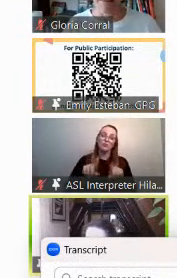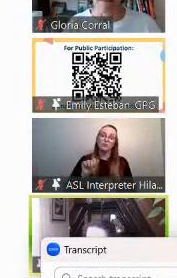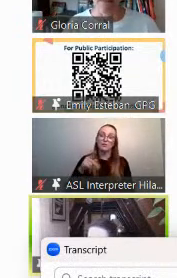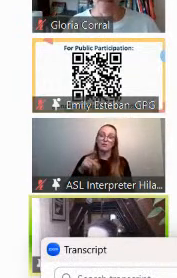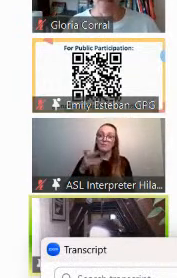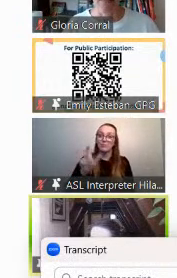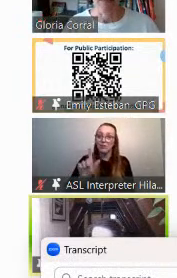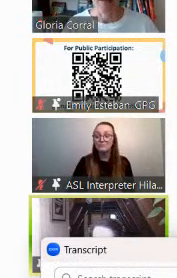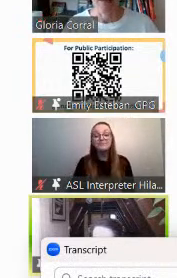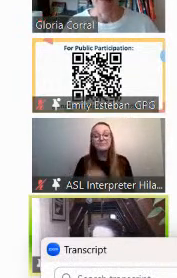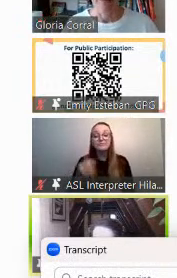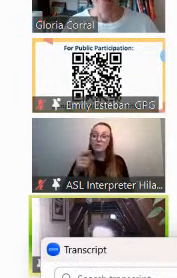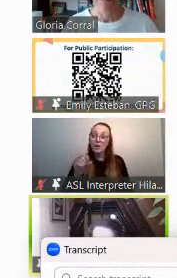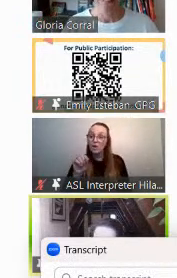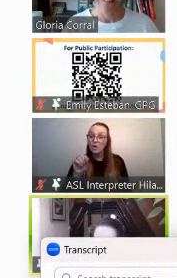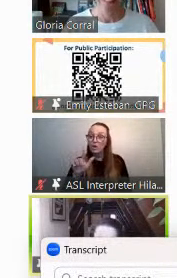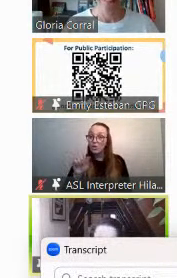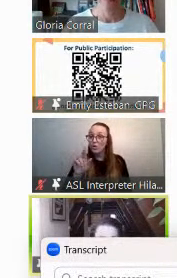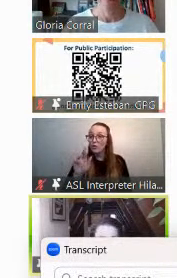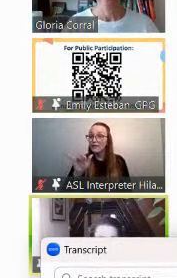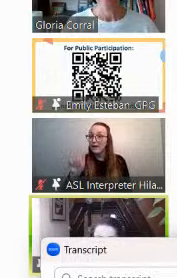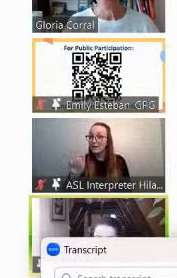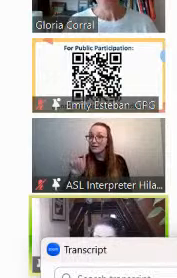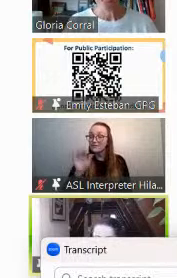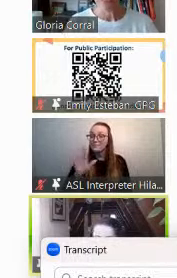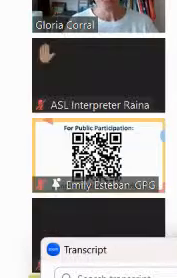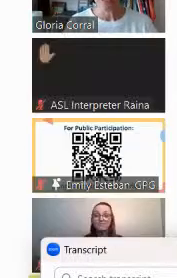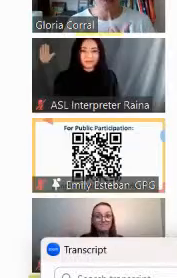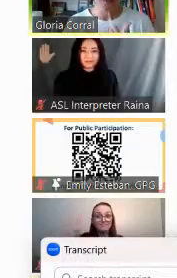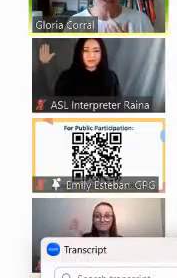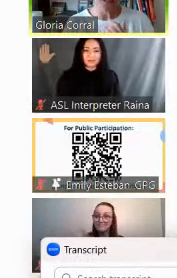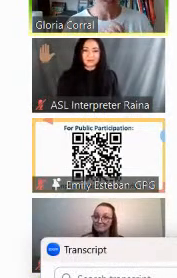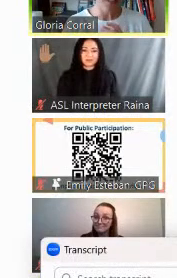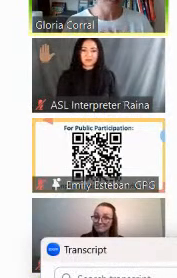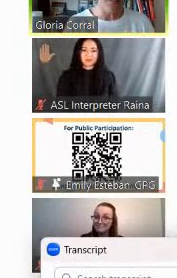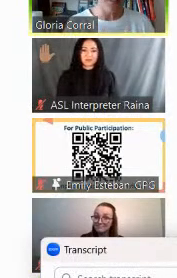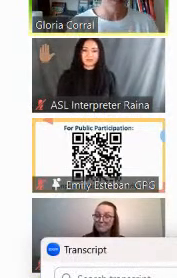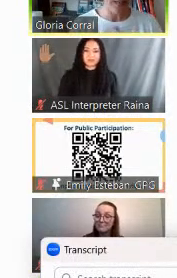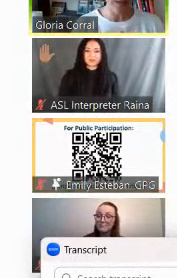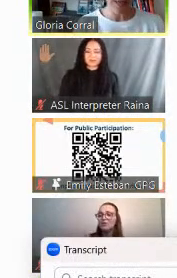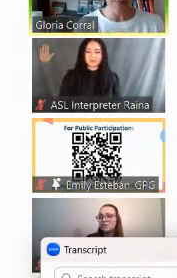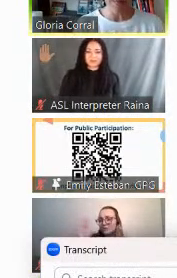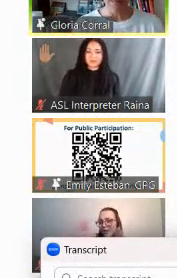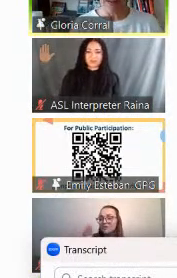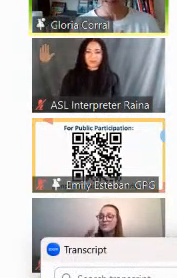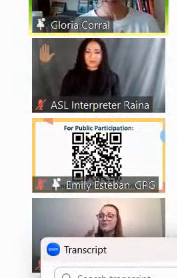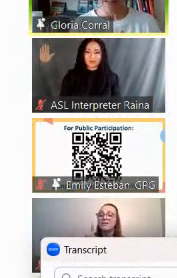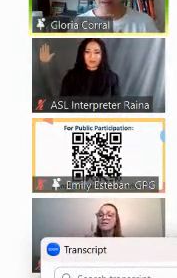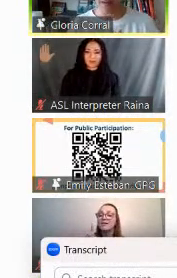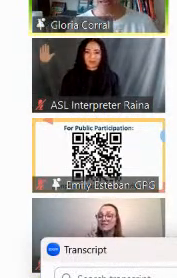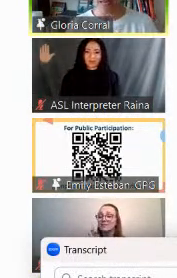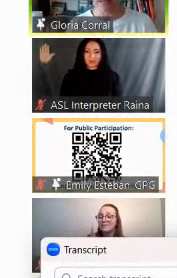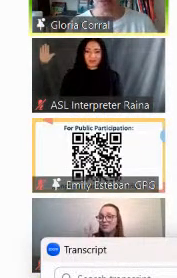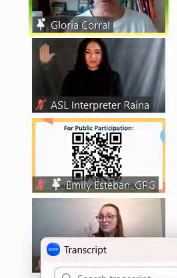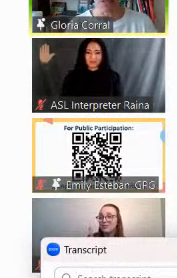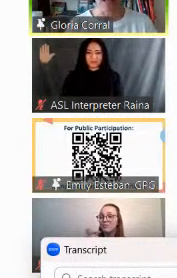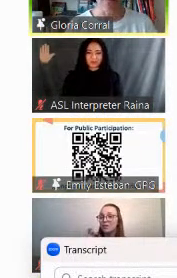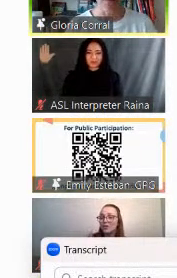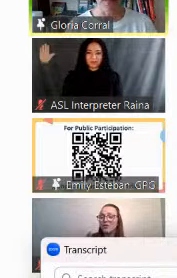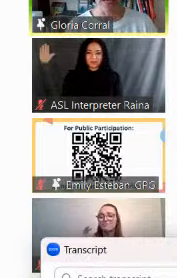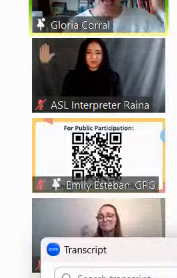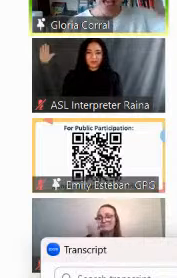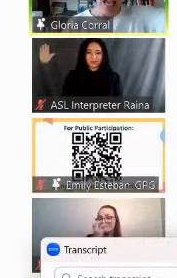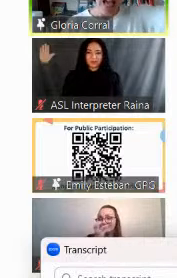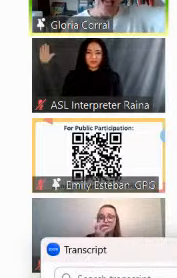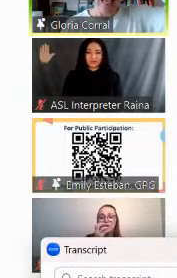Gloria, I see your hand up. I will pass it over to you. Great. Dr. Fuller, incredibly valuable analysis,